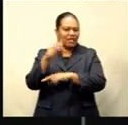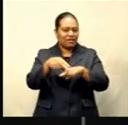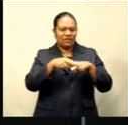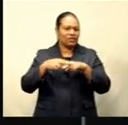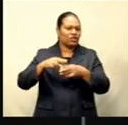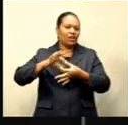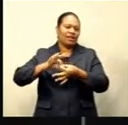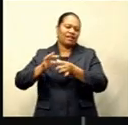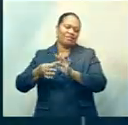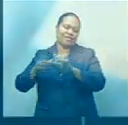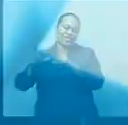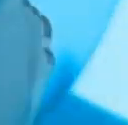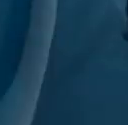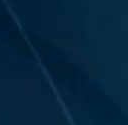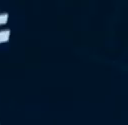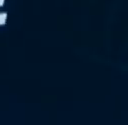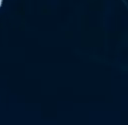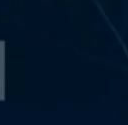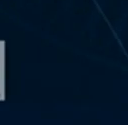Tokyo Olympics?